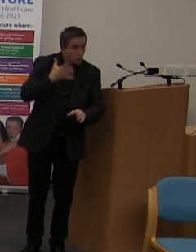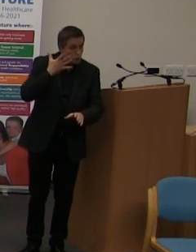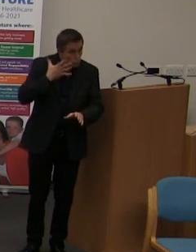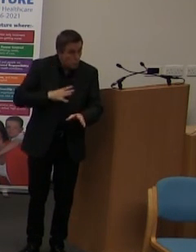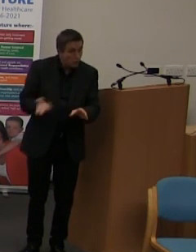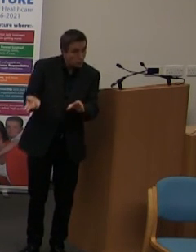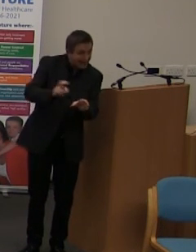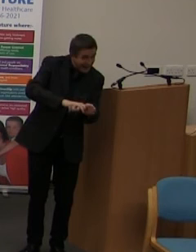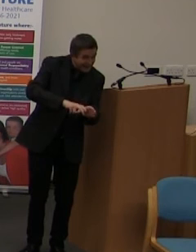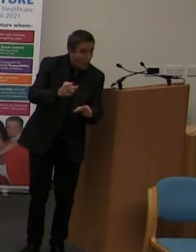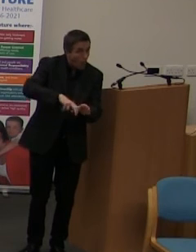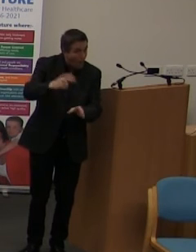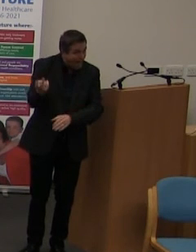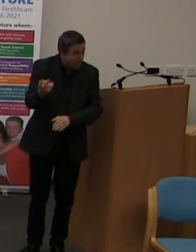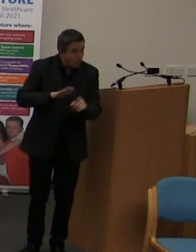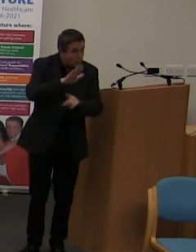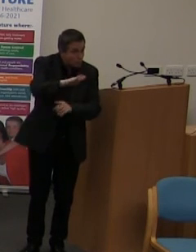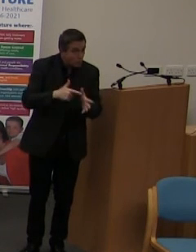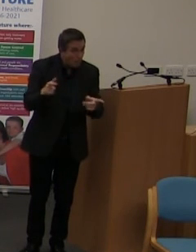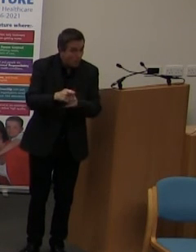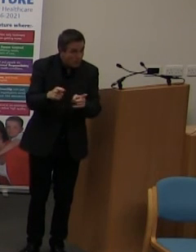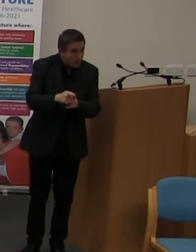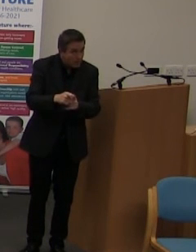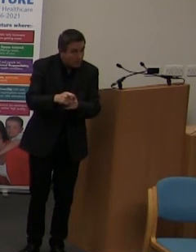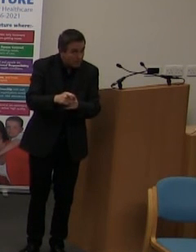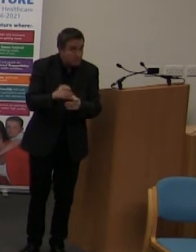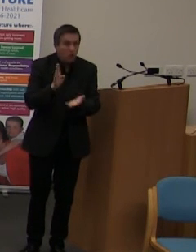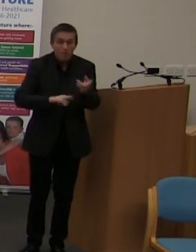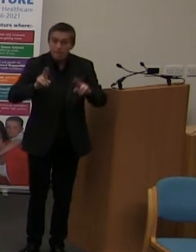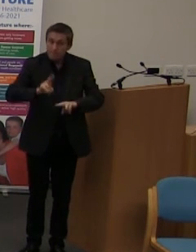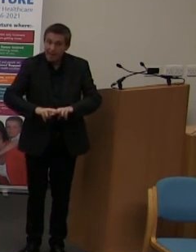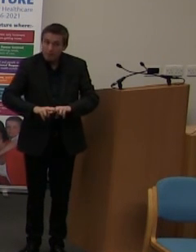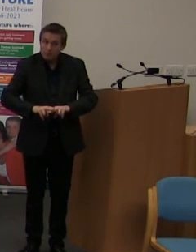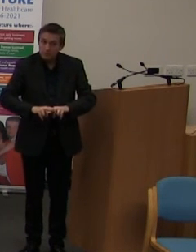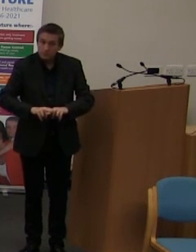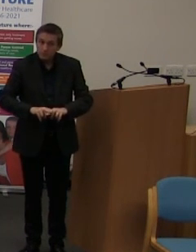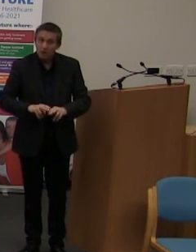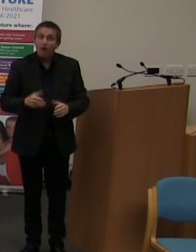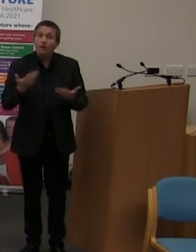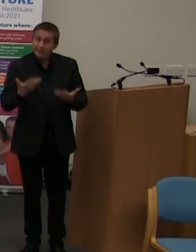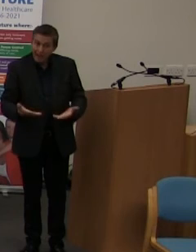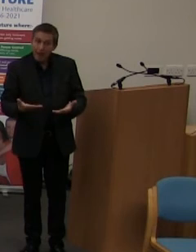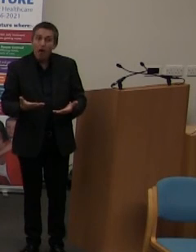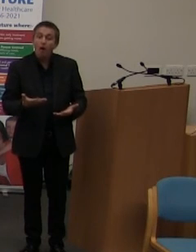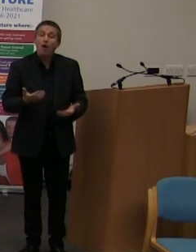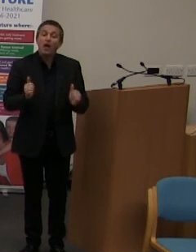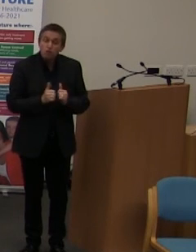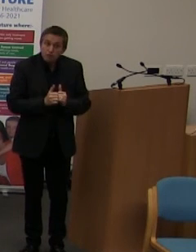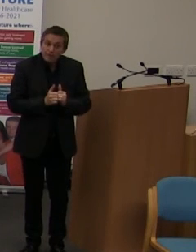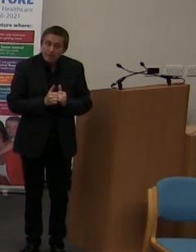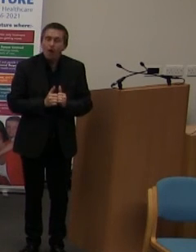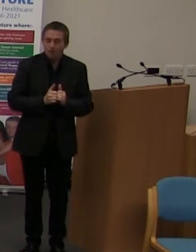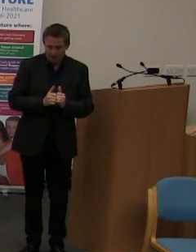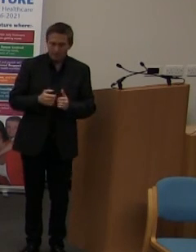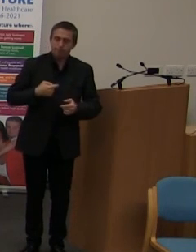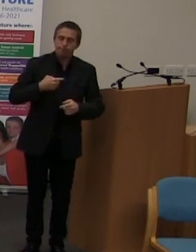want your child to go forward for this therapy? And they have significantly reduced the DNA rate, and also they